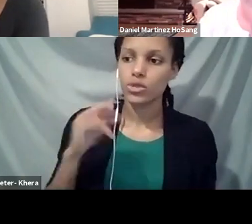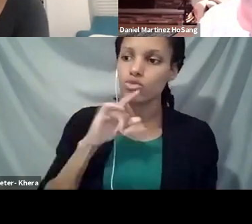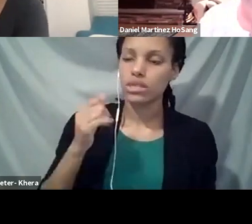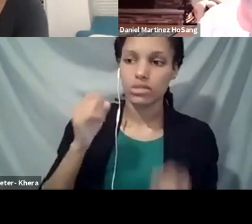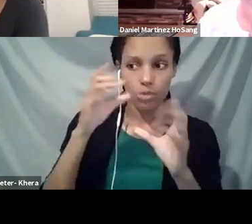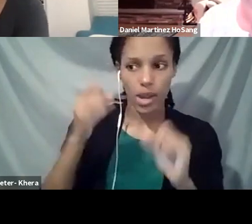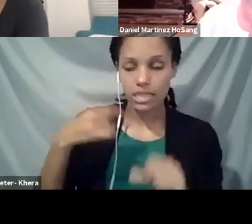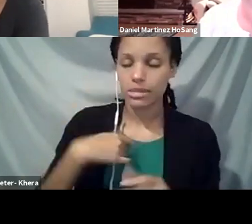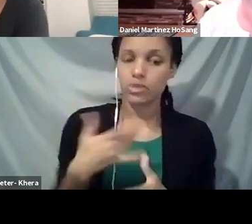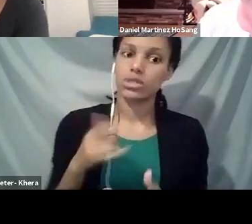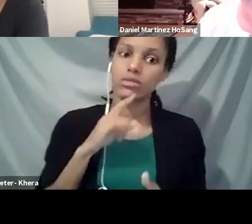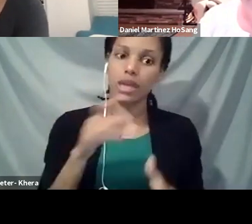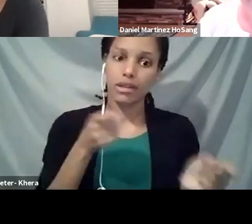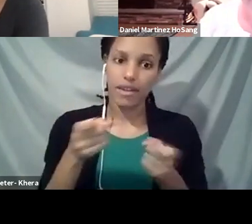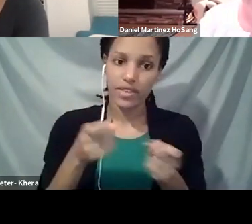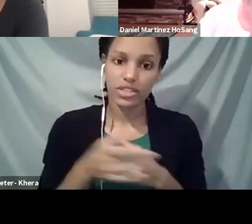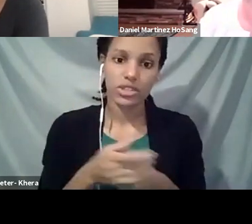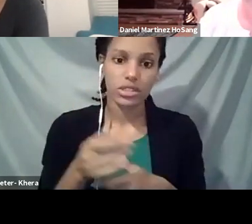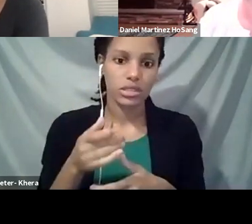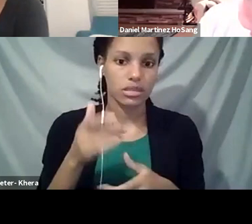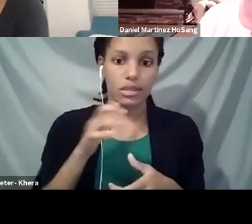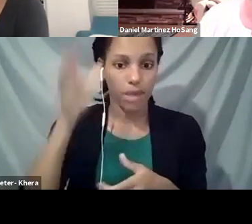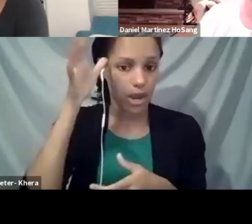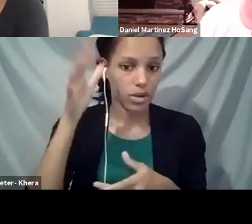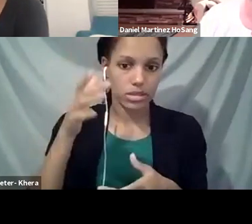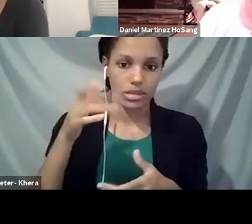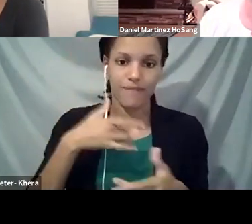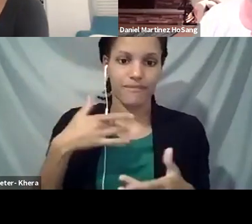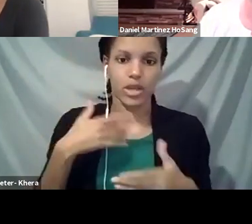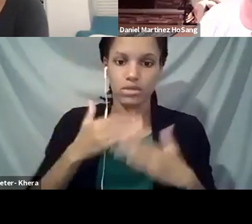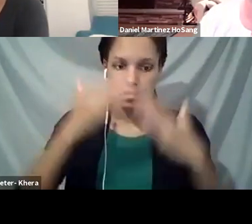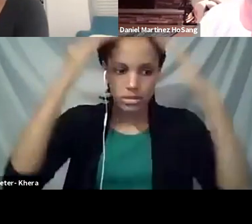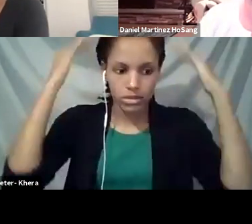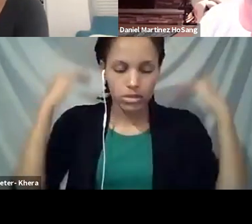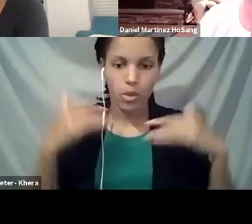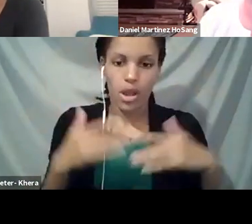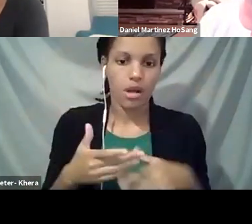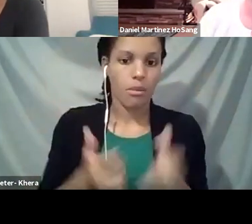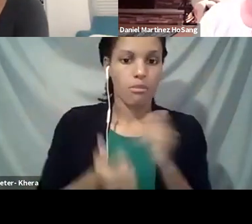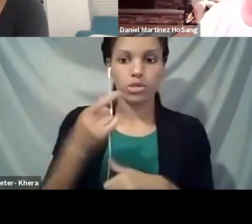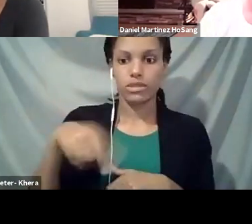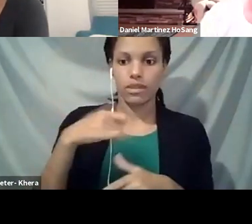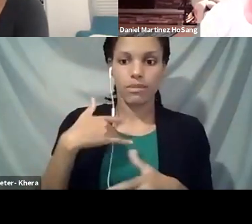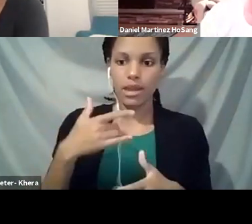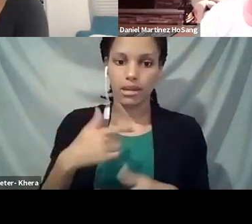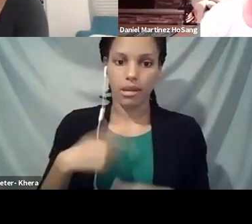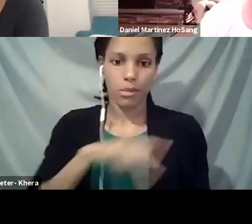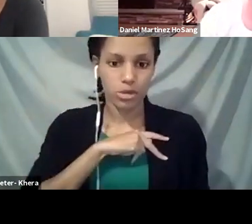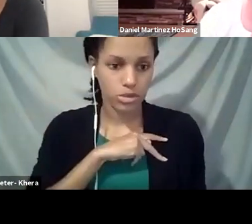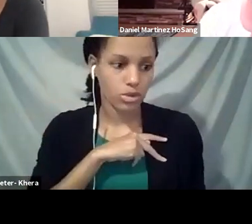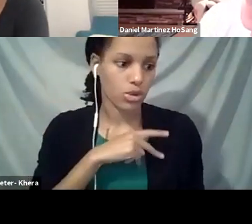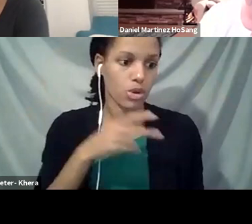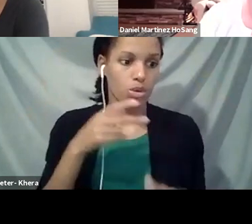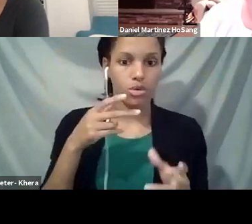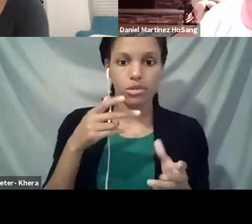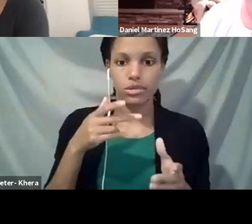especially as parents, were varied. Like most of them had a personal stake in the issue. They had kids in the school system